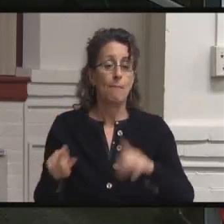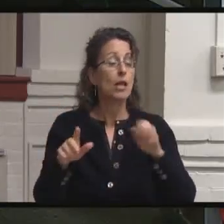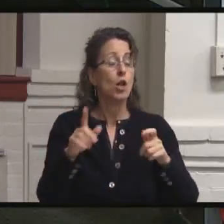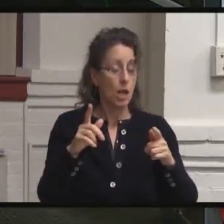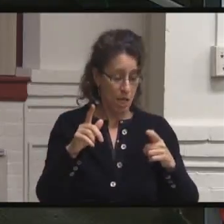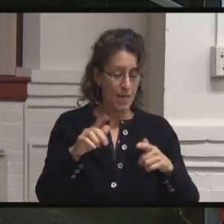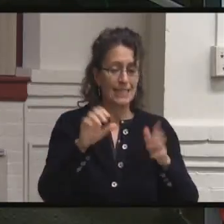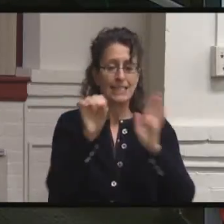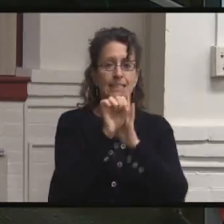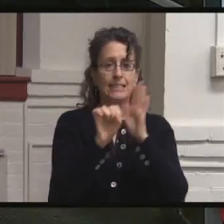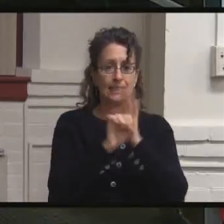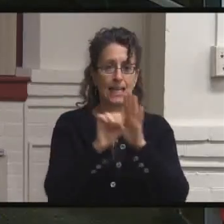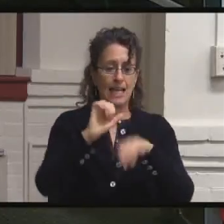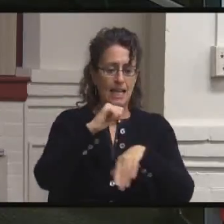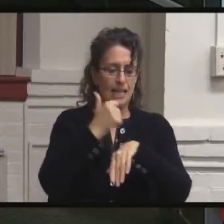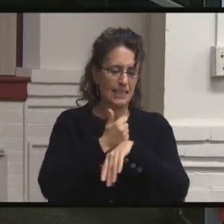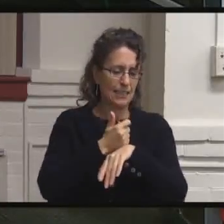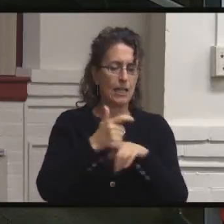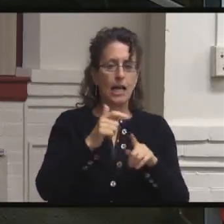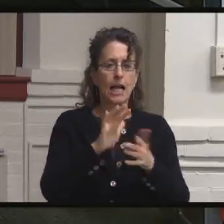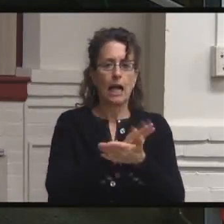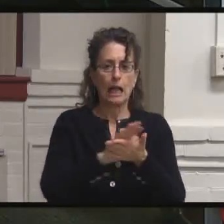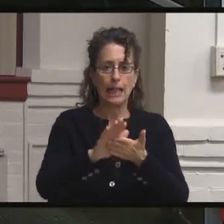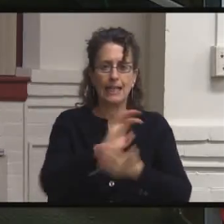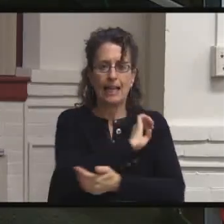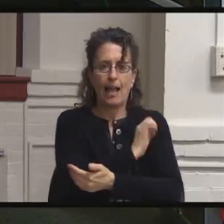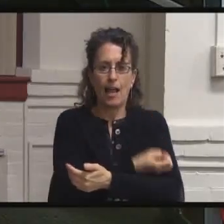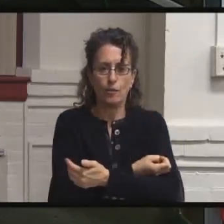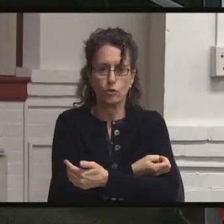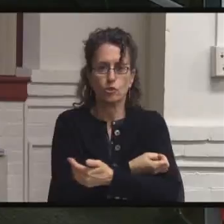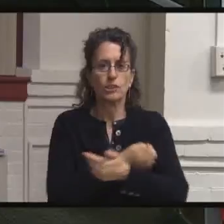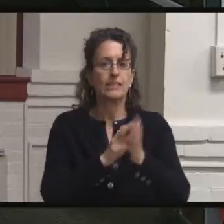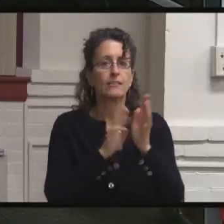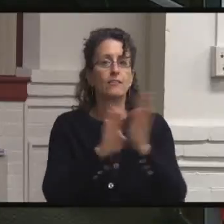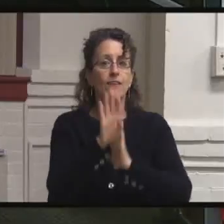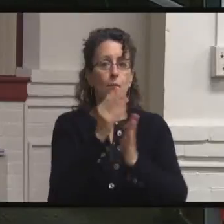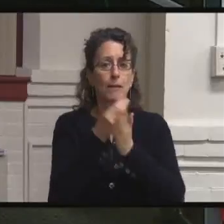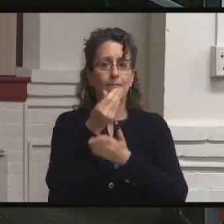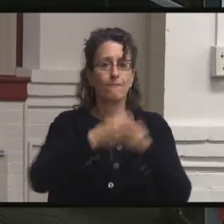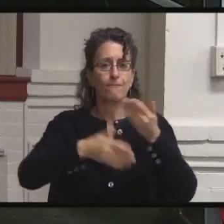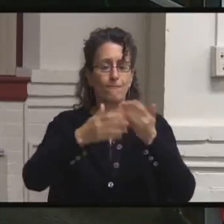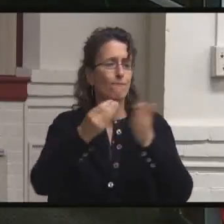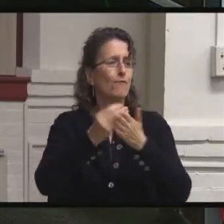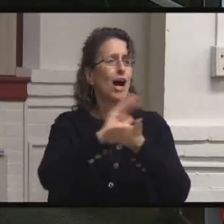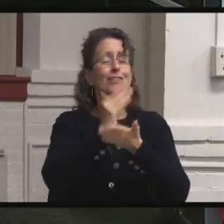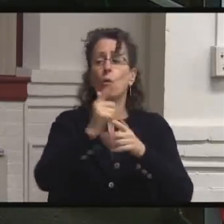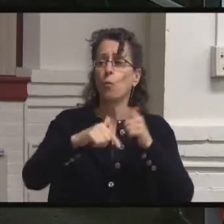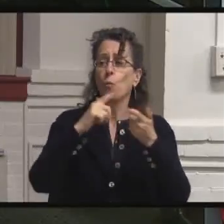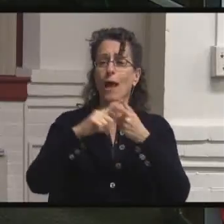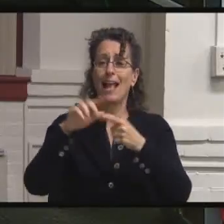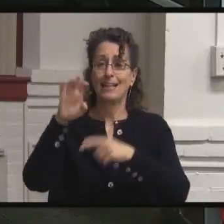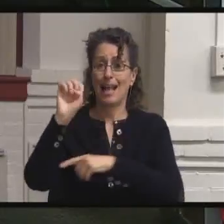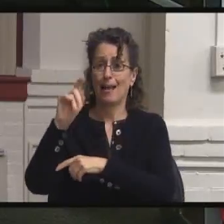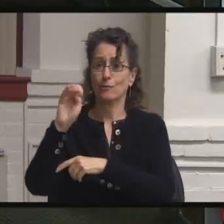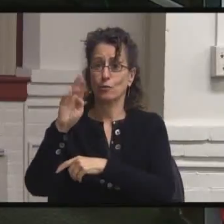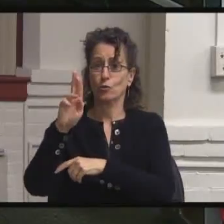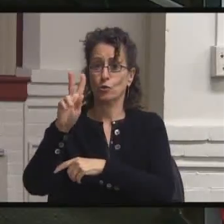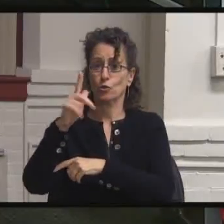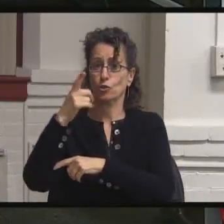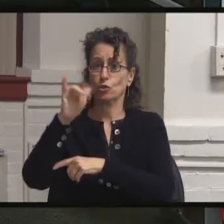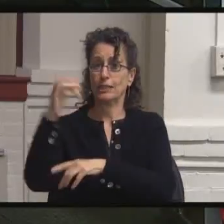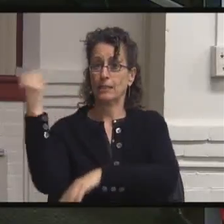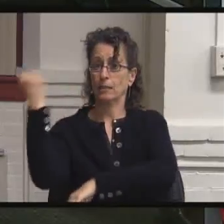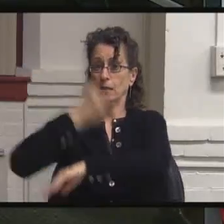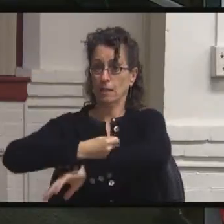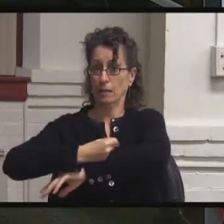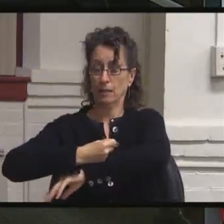Fund initiative here in Windham County to determine if a transition to wood heat at municipal and school facilities